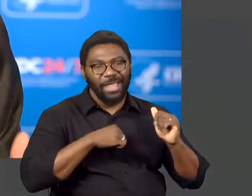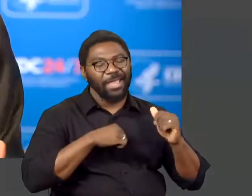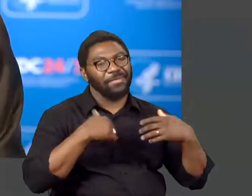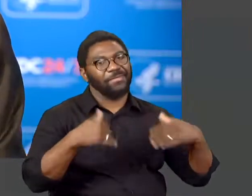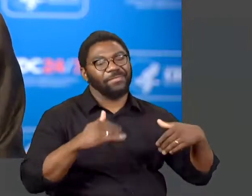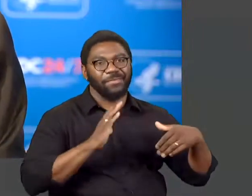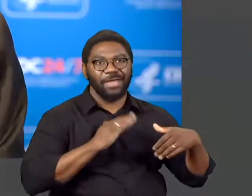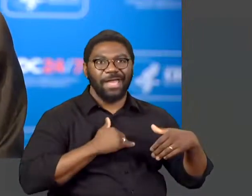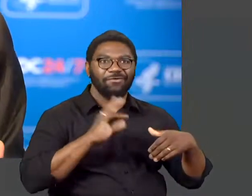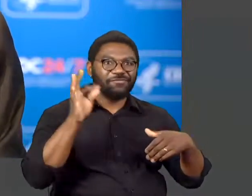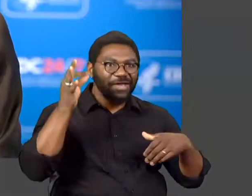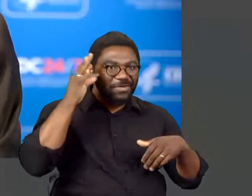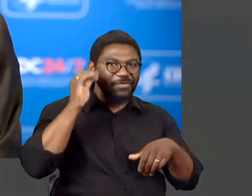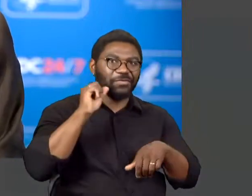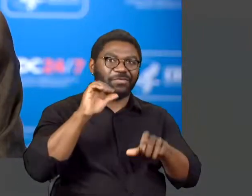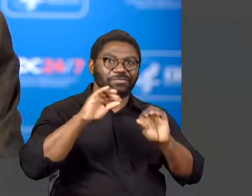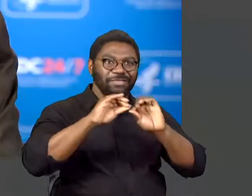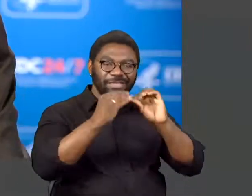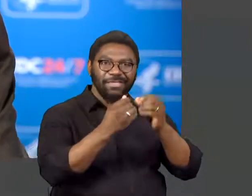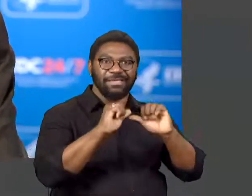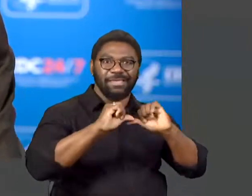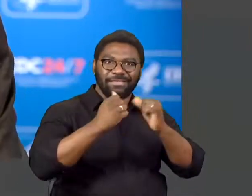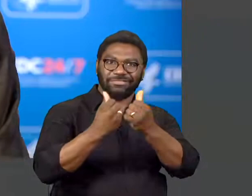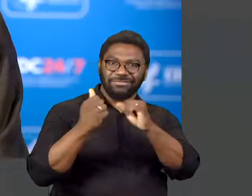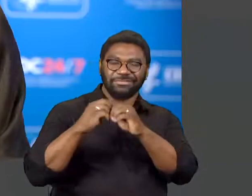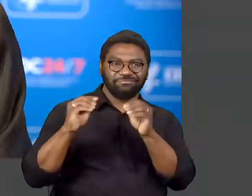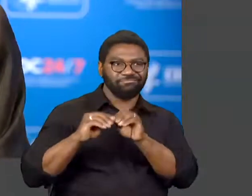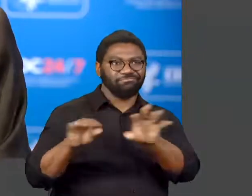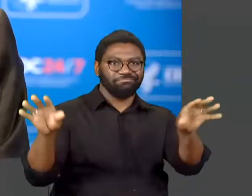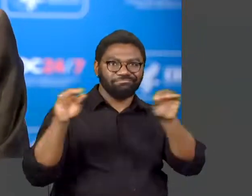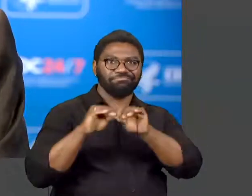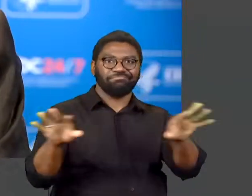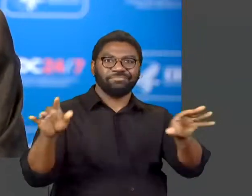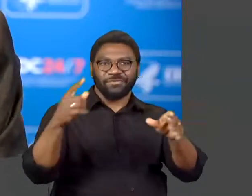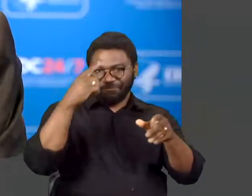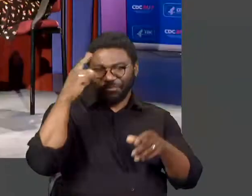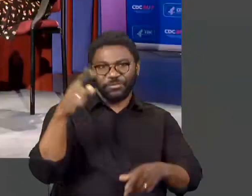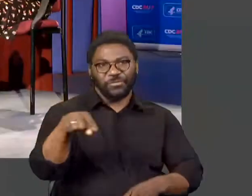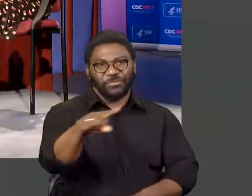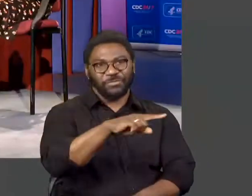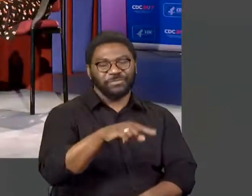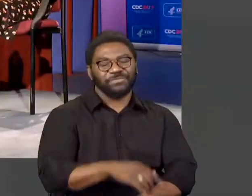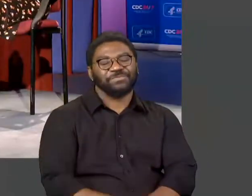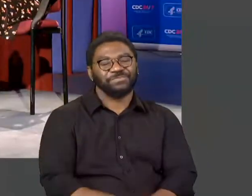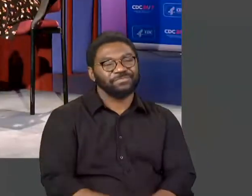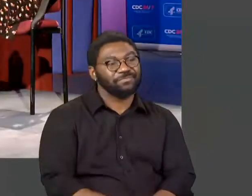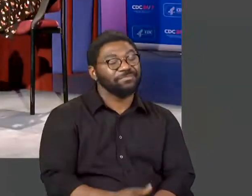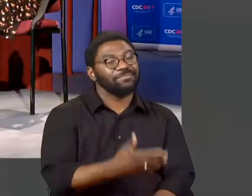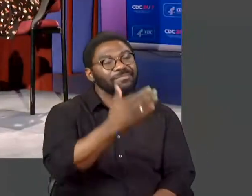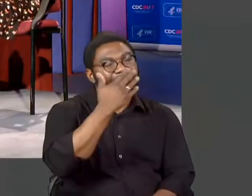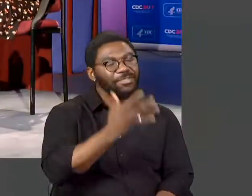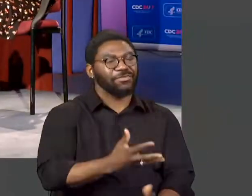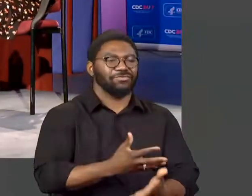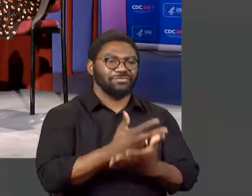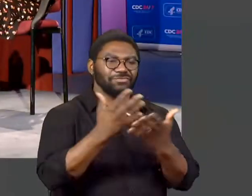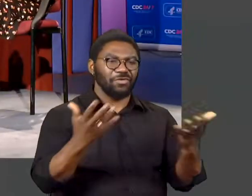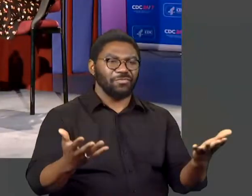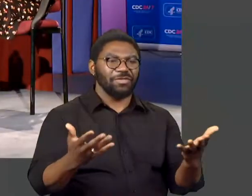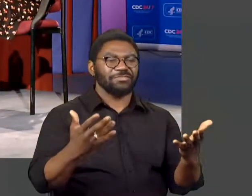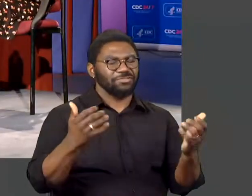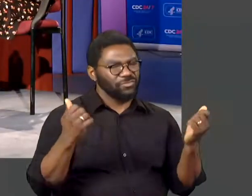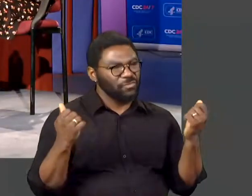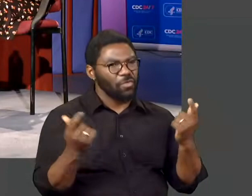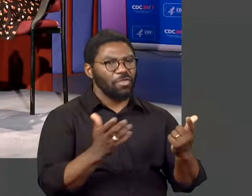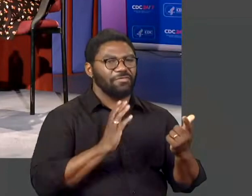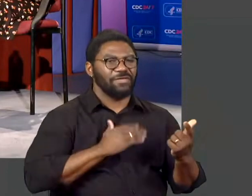our federal colleagues and I have put together in a manner that we can keep that information updated. Thank you so much to all of